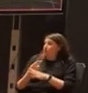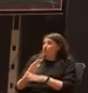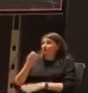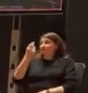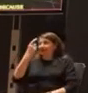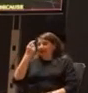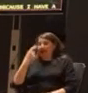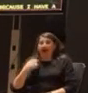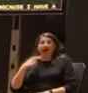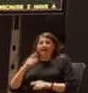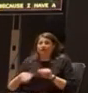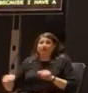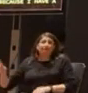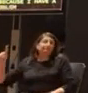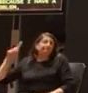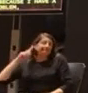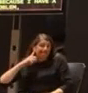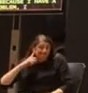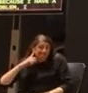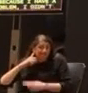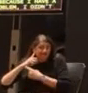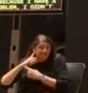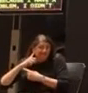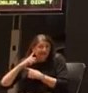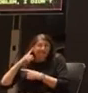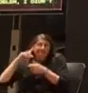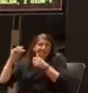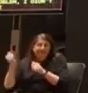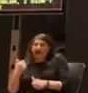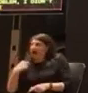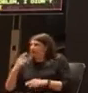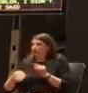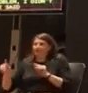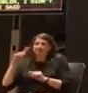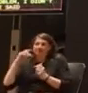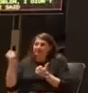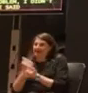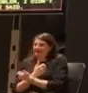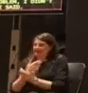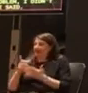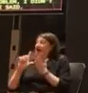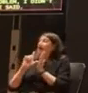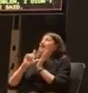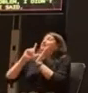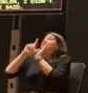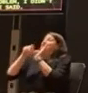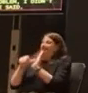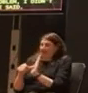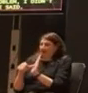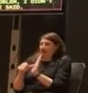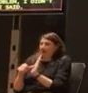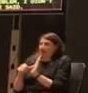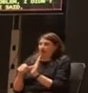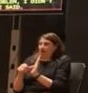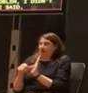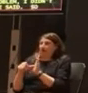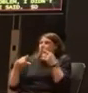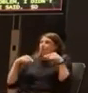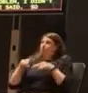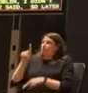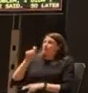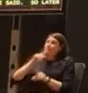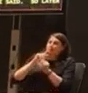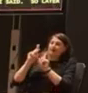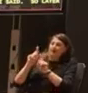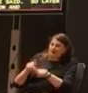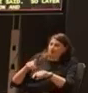hearing problem, I didn't hear all he said. So later, during the question and answer period,